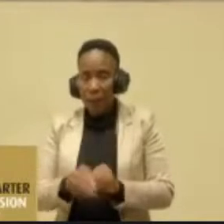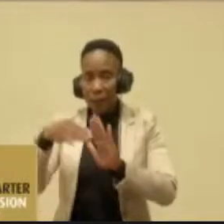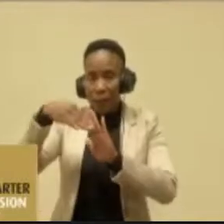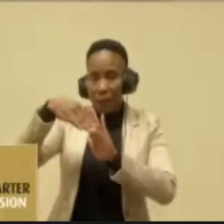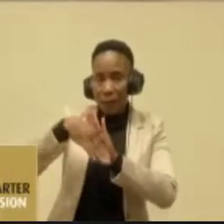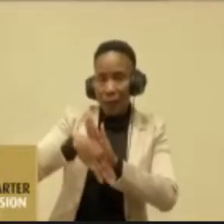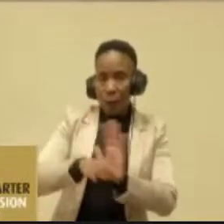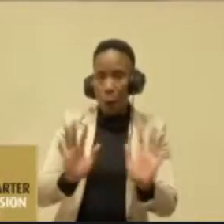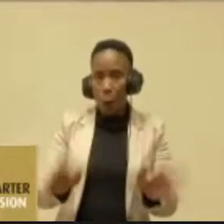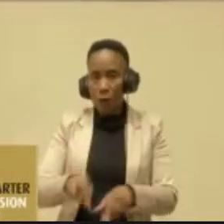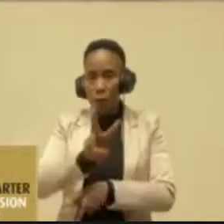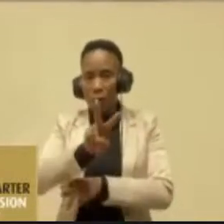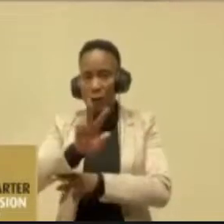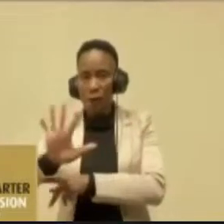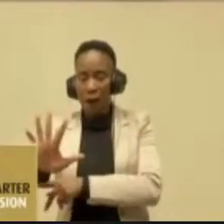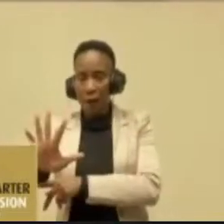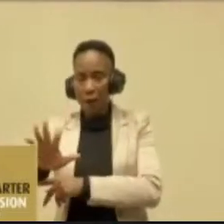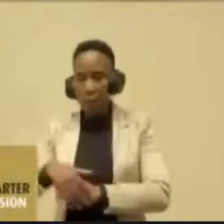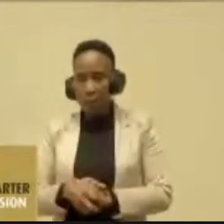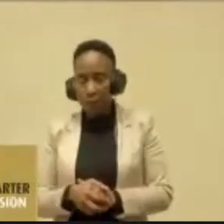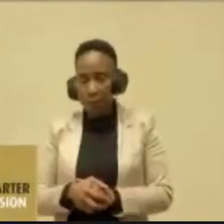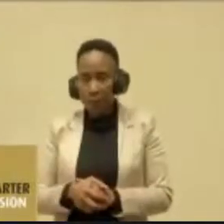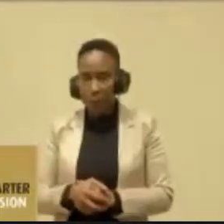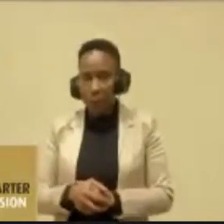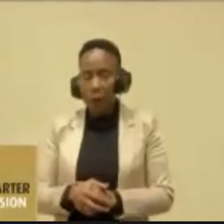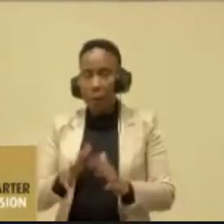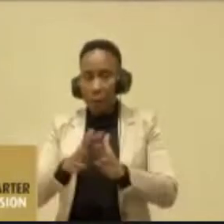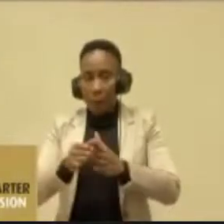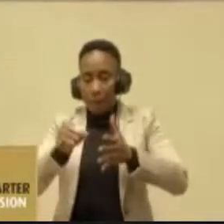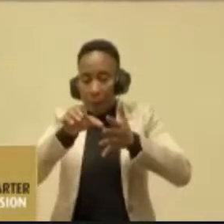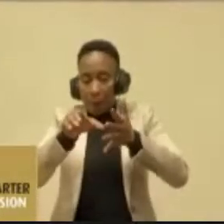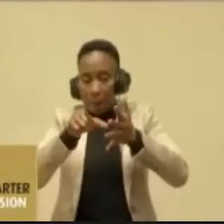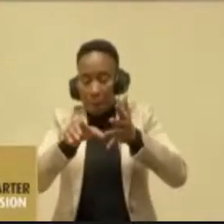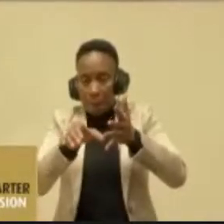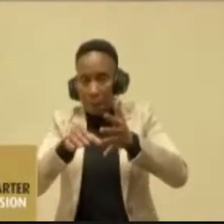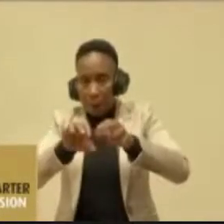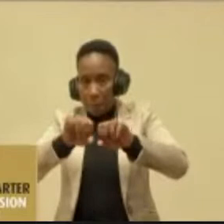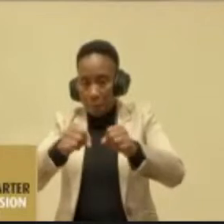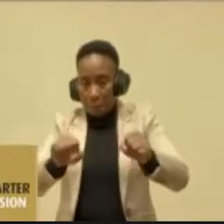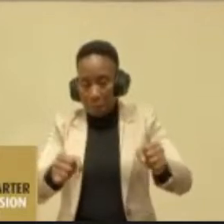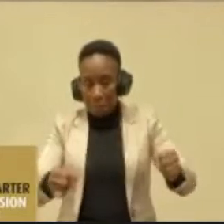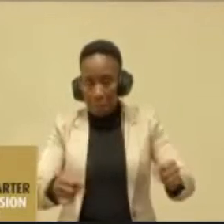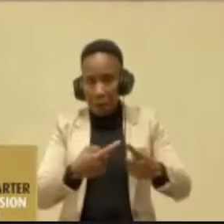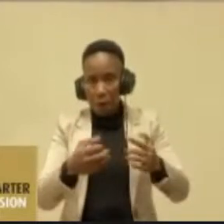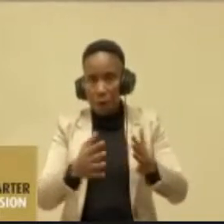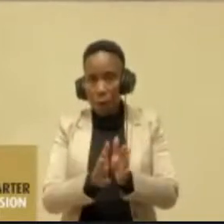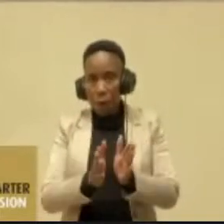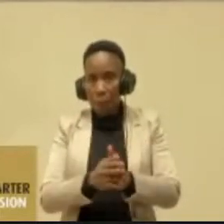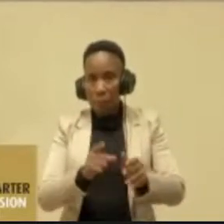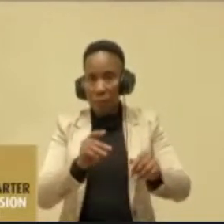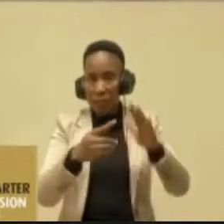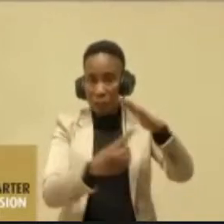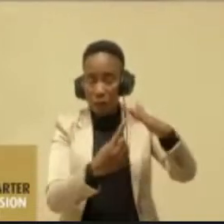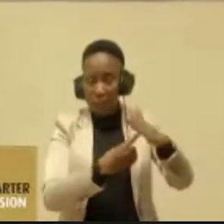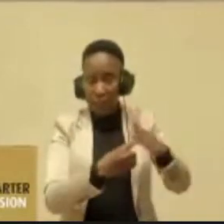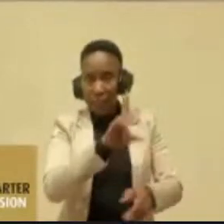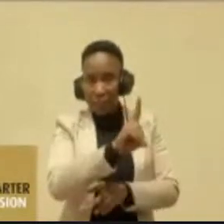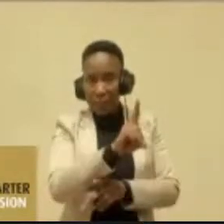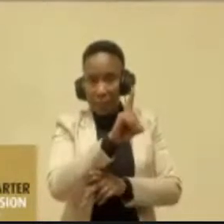is only 25. if i were to give the breakdown in terms of the districts nakamura